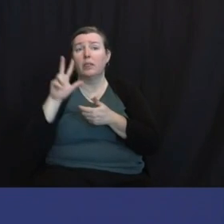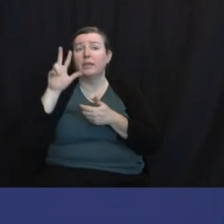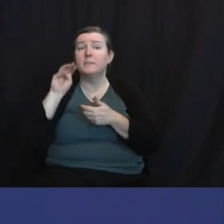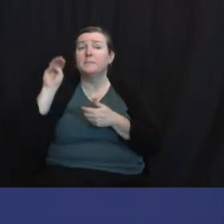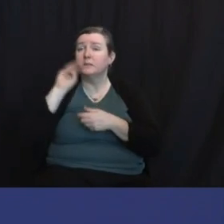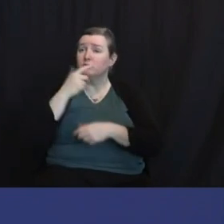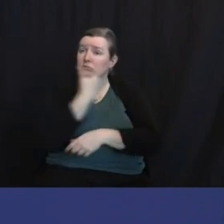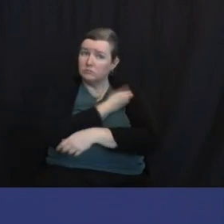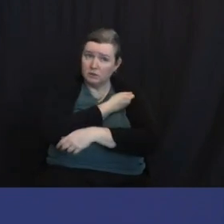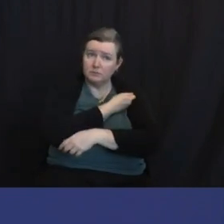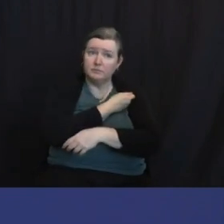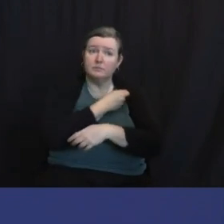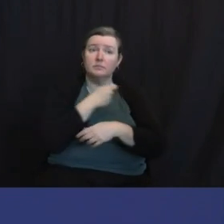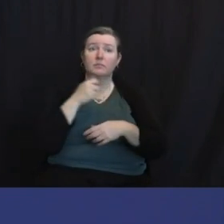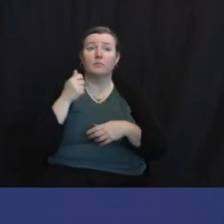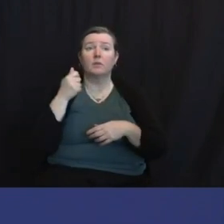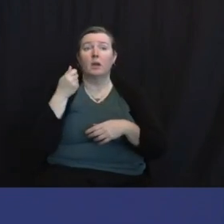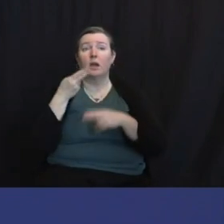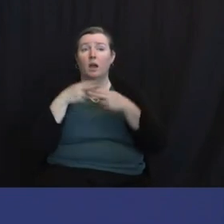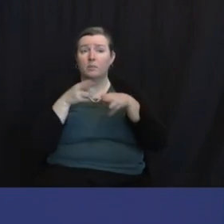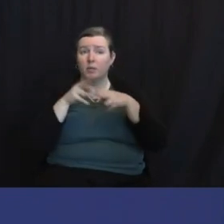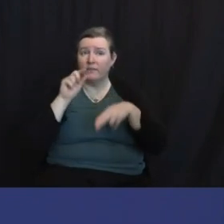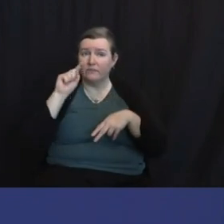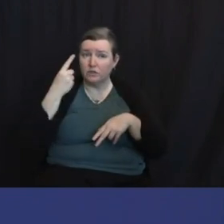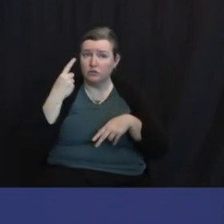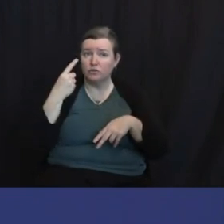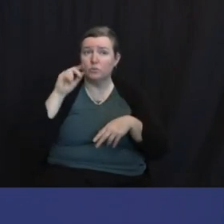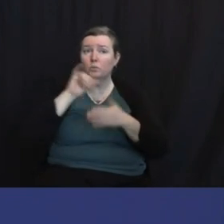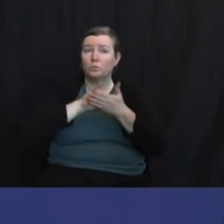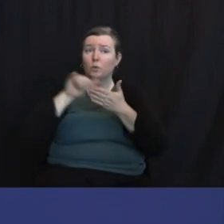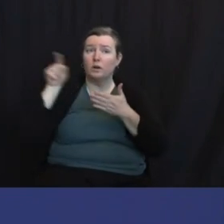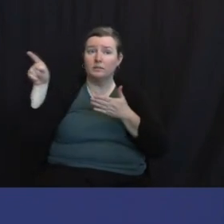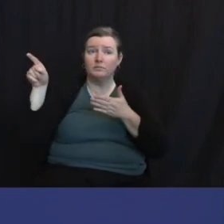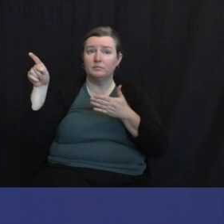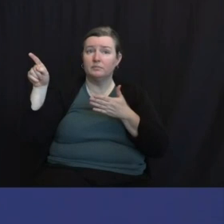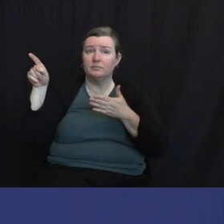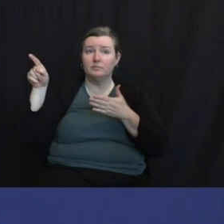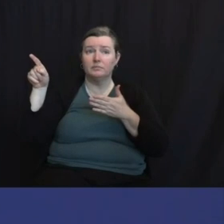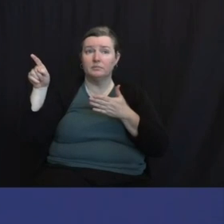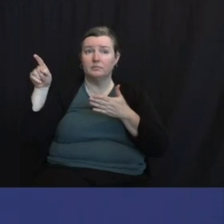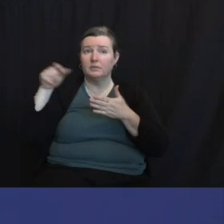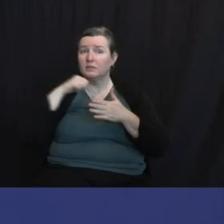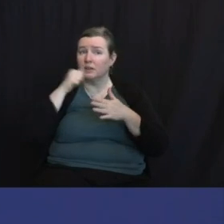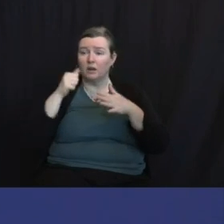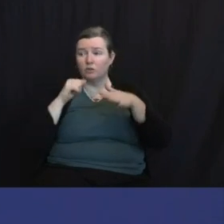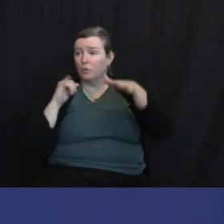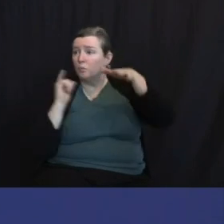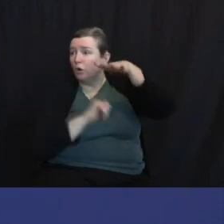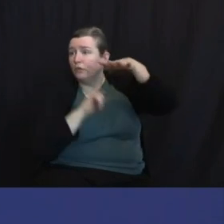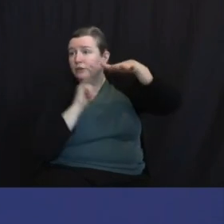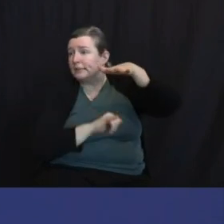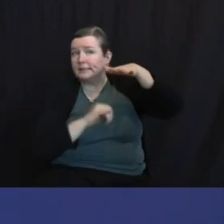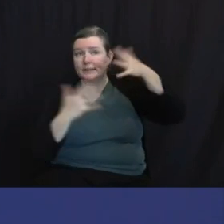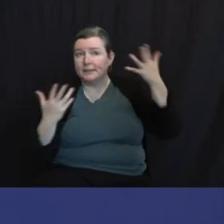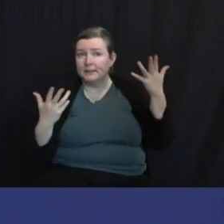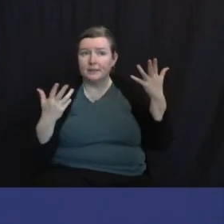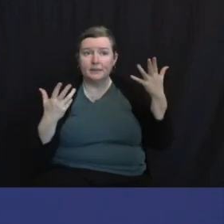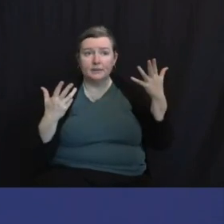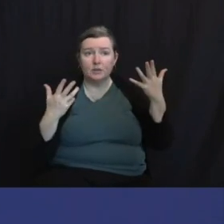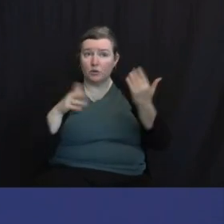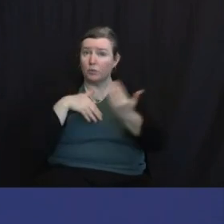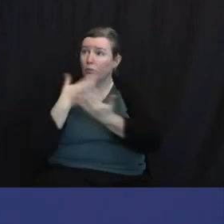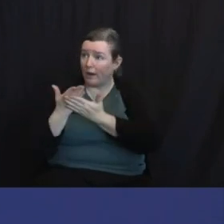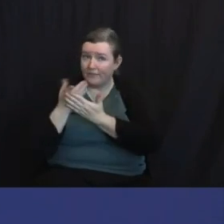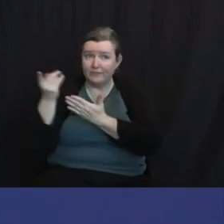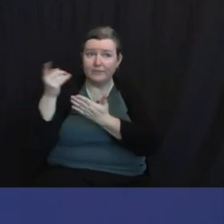no longer require quarantining people when they come back into the state. Are we thinking about doing the same kind of thing here, the same policy